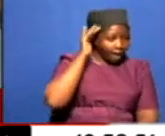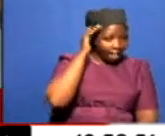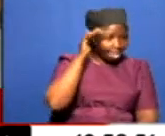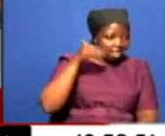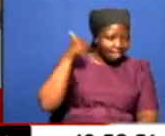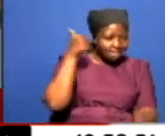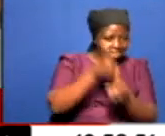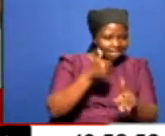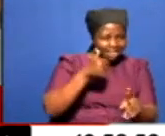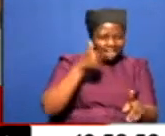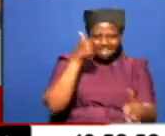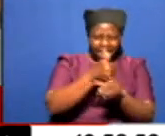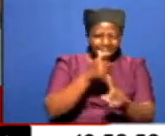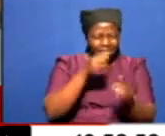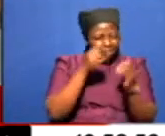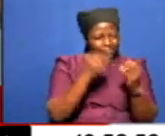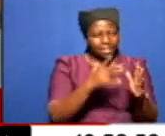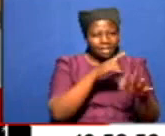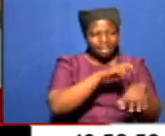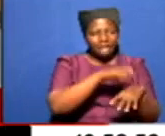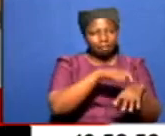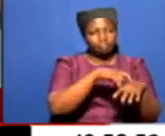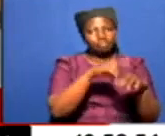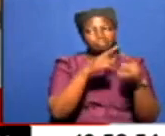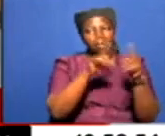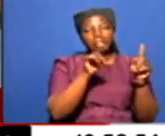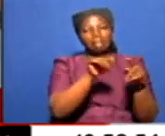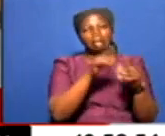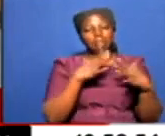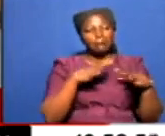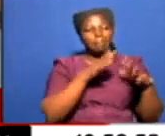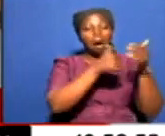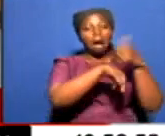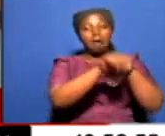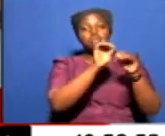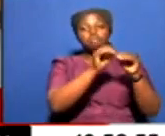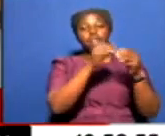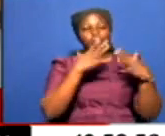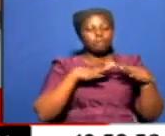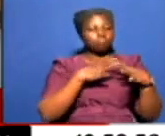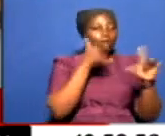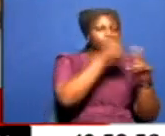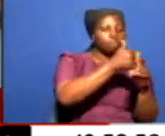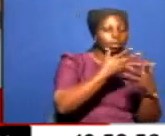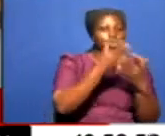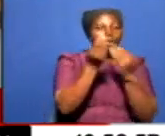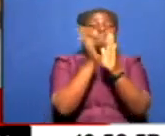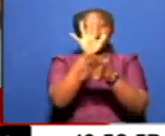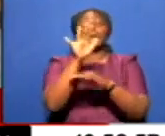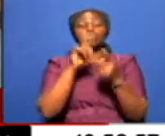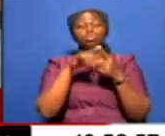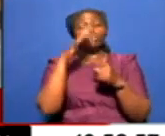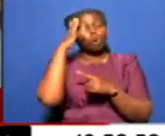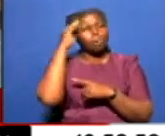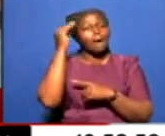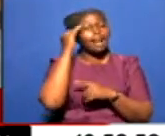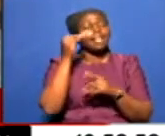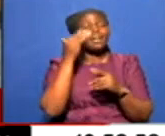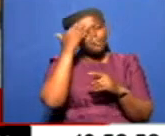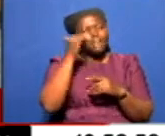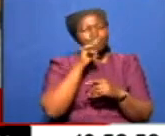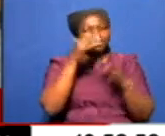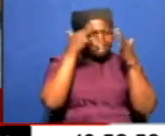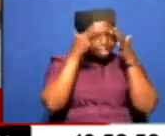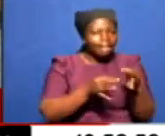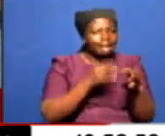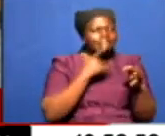several times, and the insurgents just slip back to Somalia. Why is it that we cannot decide that we have